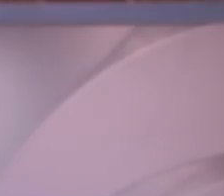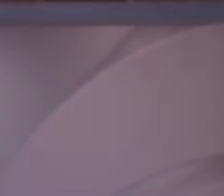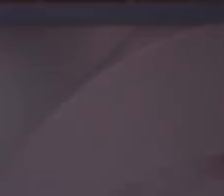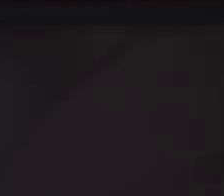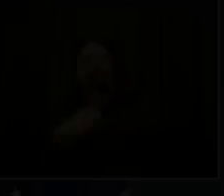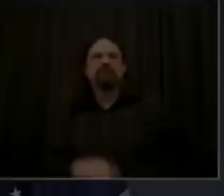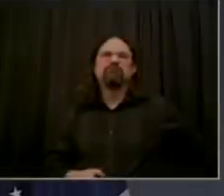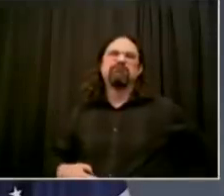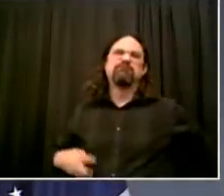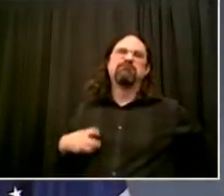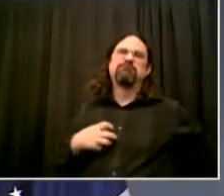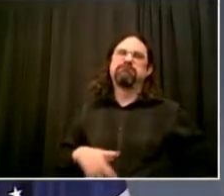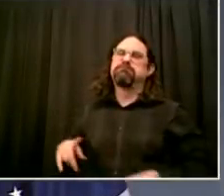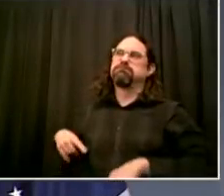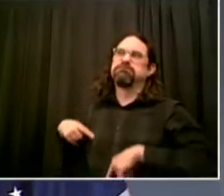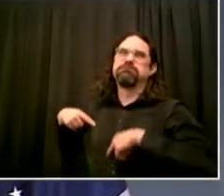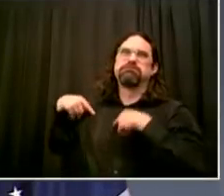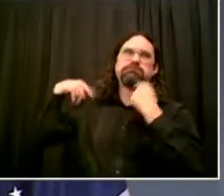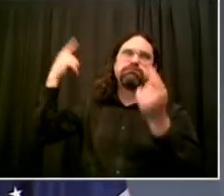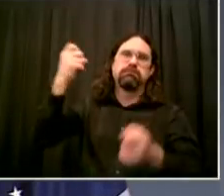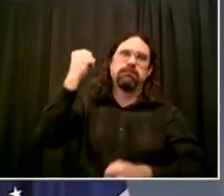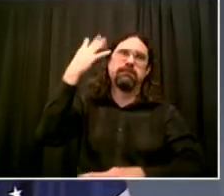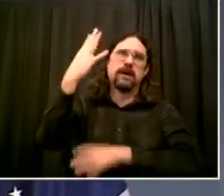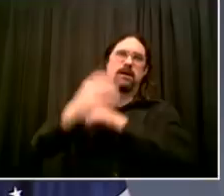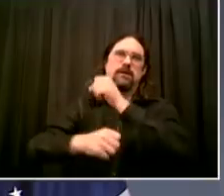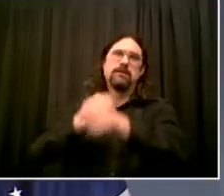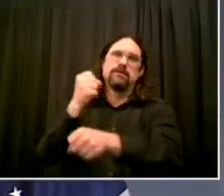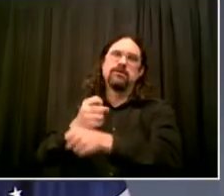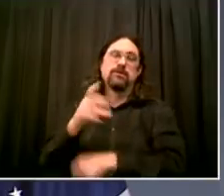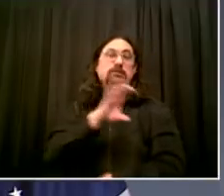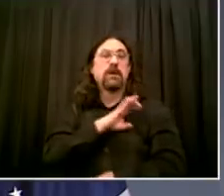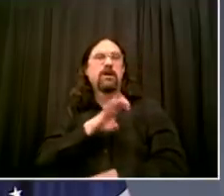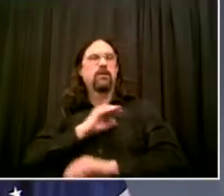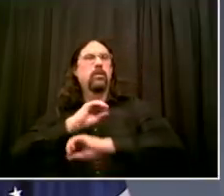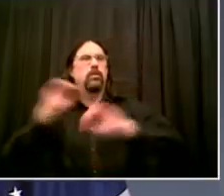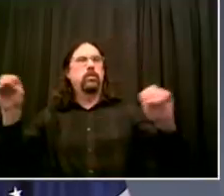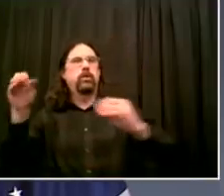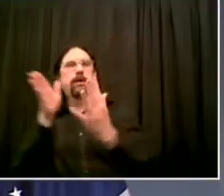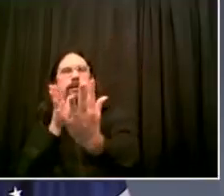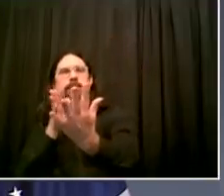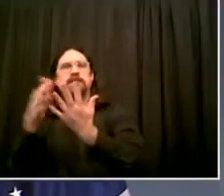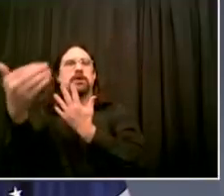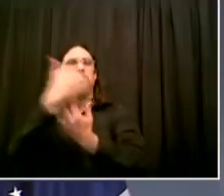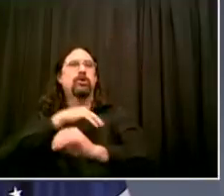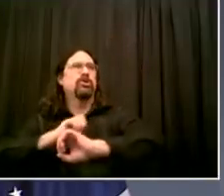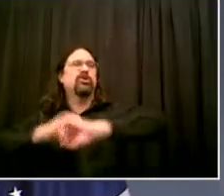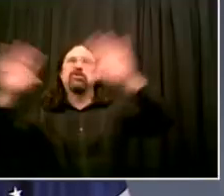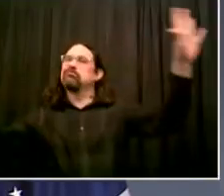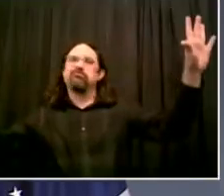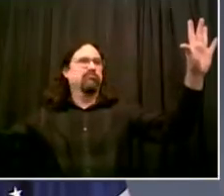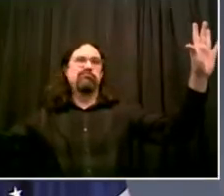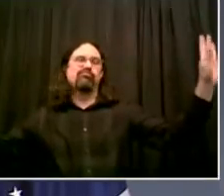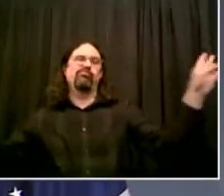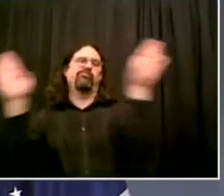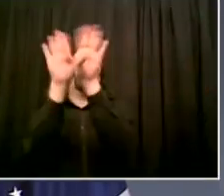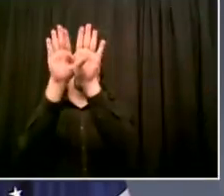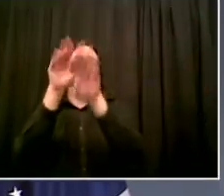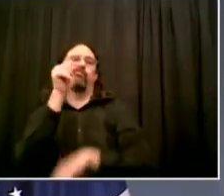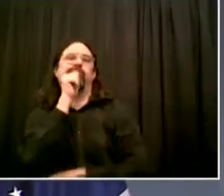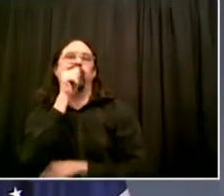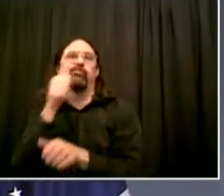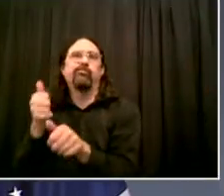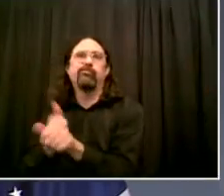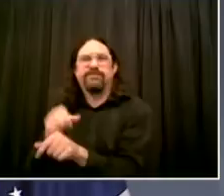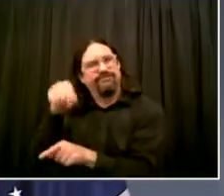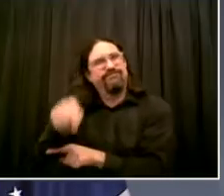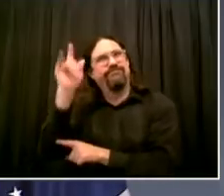now. Police leaders have been calling for a change. Activists have been calling for a change. Elected officials have been calling for a change.